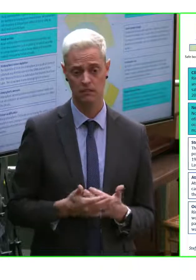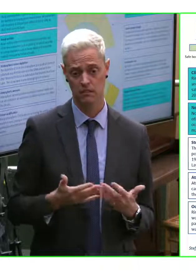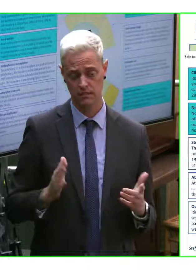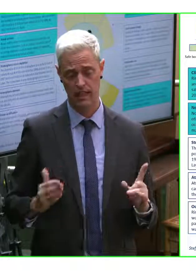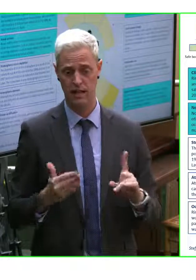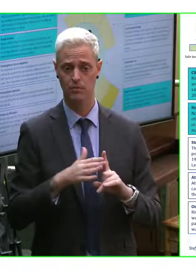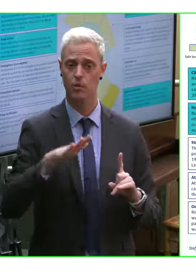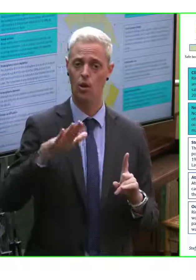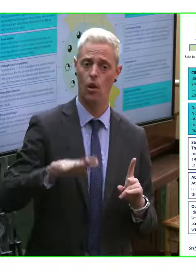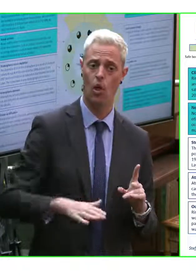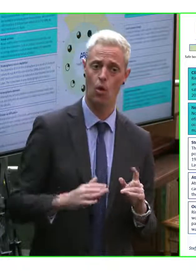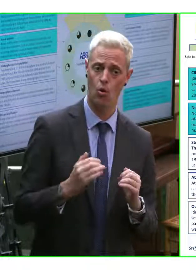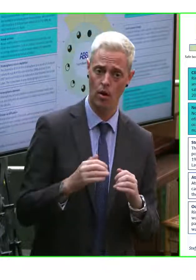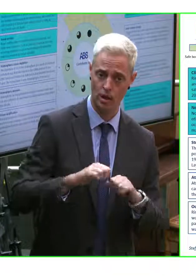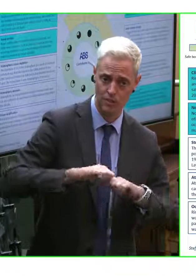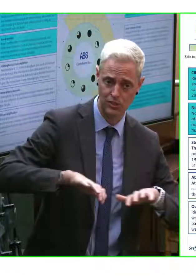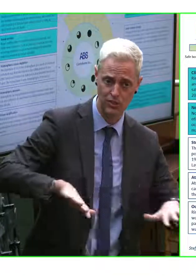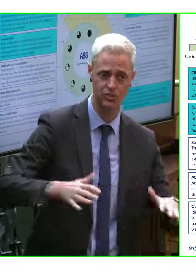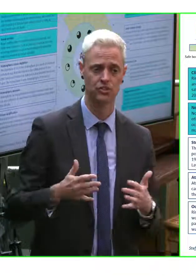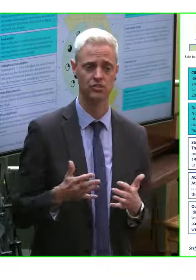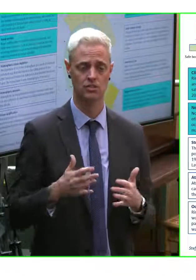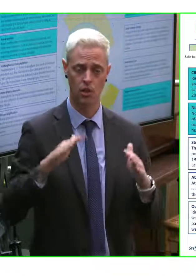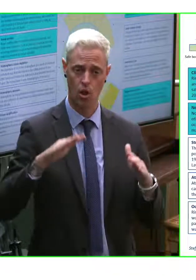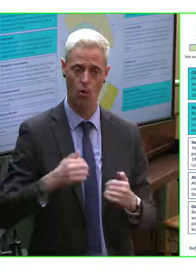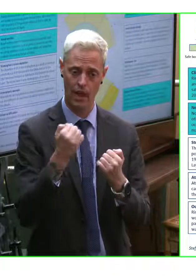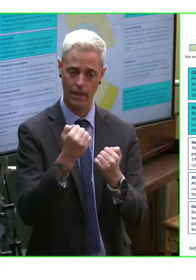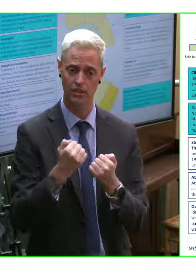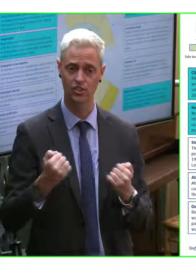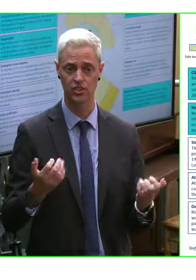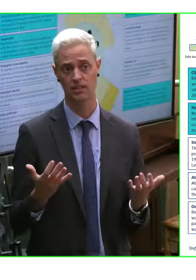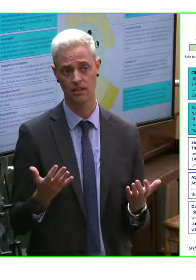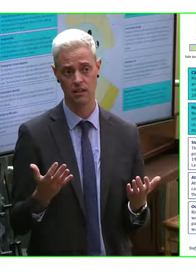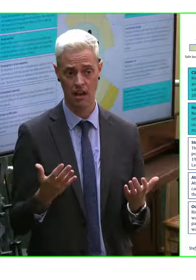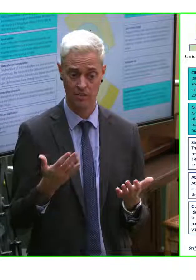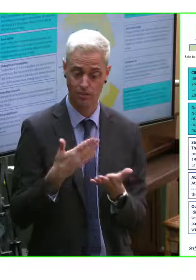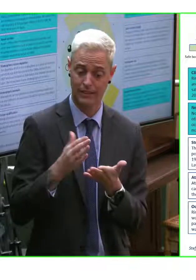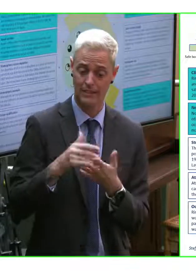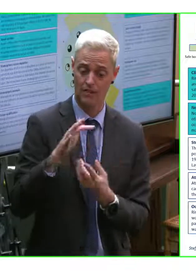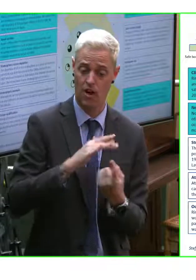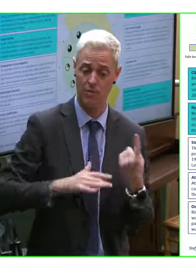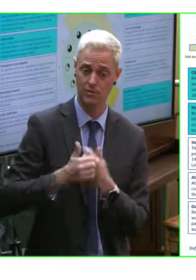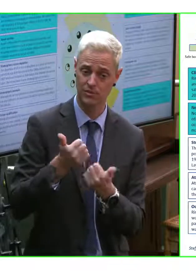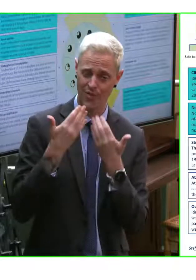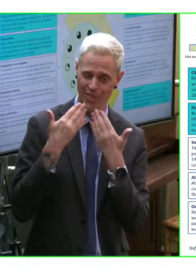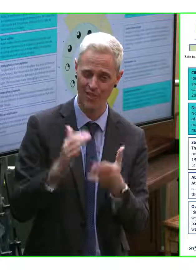It is about low energy. And it's about cleaning up the environment. Thank you very much.